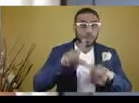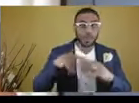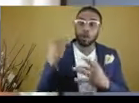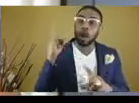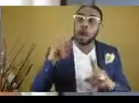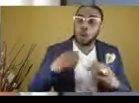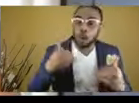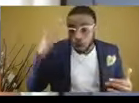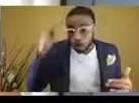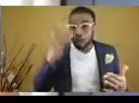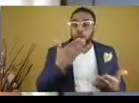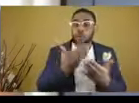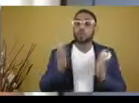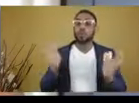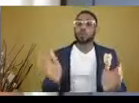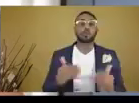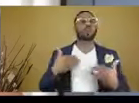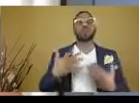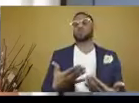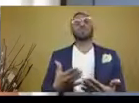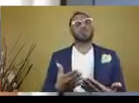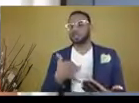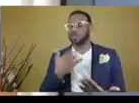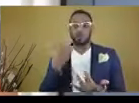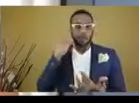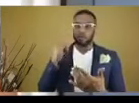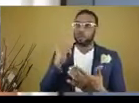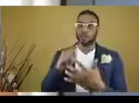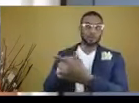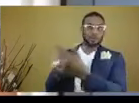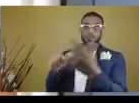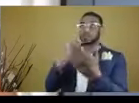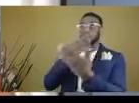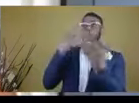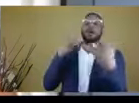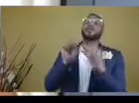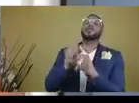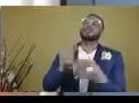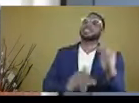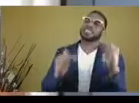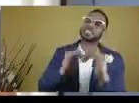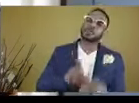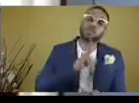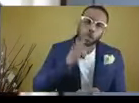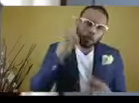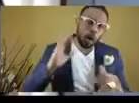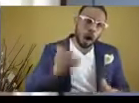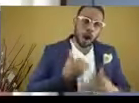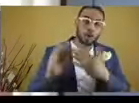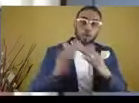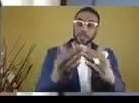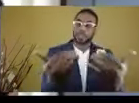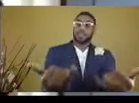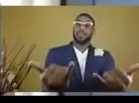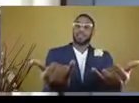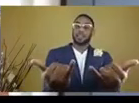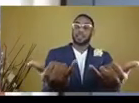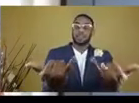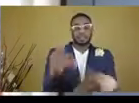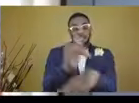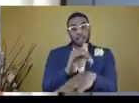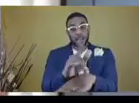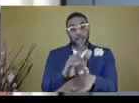for goodwill. We can't wait for both sides. We have to make justice real for our communities. So tonight you will